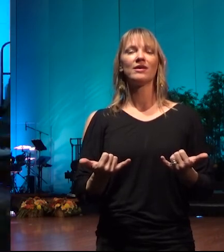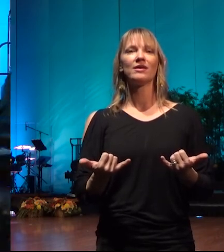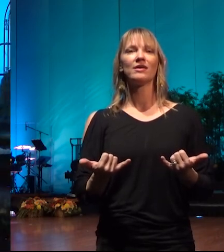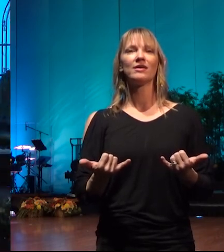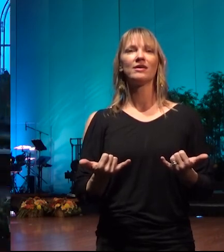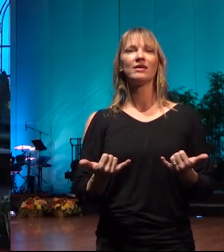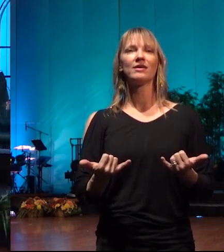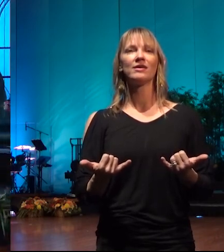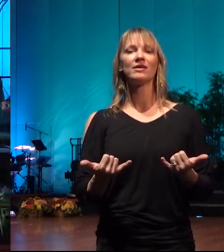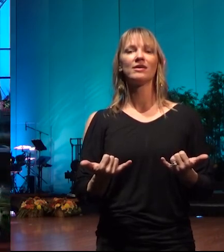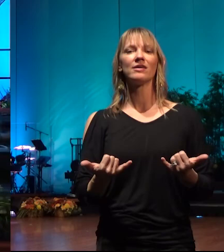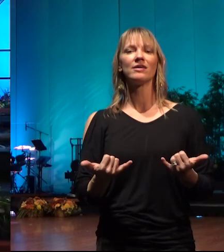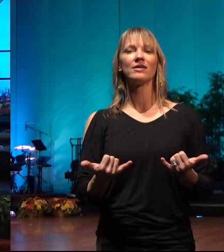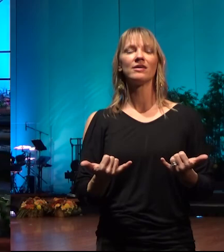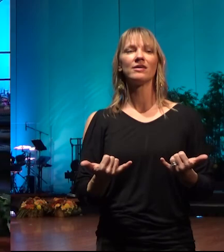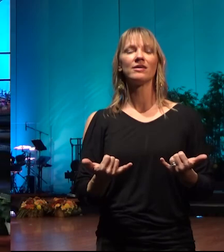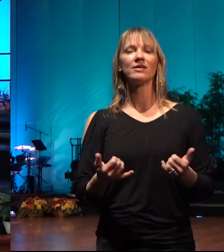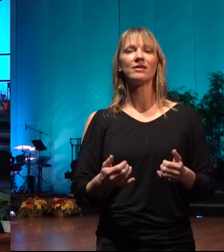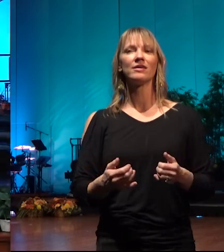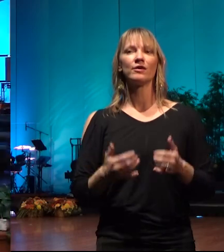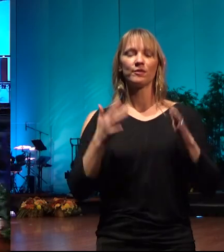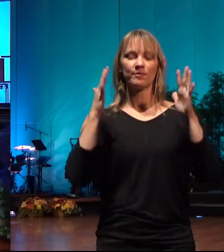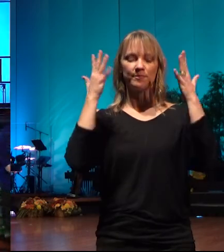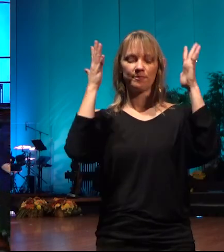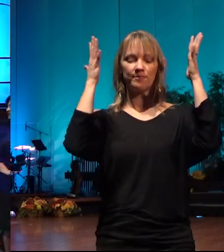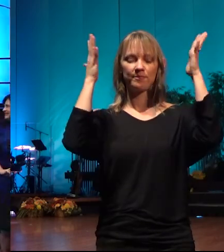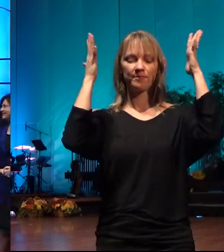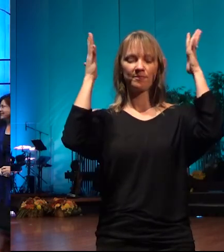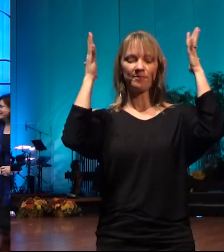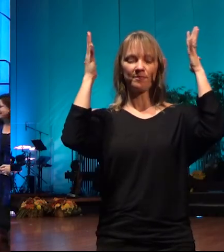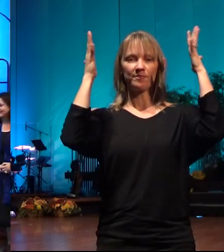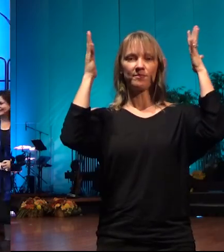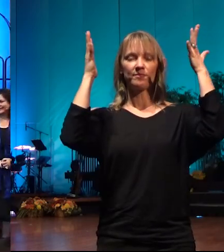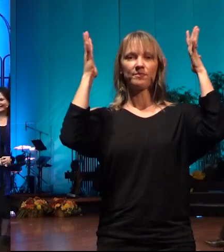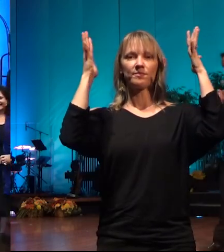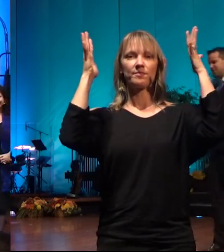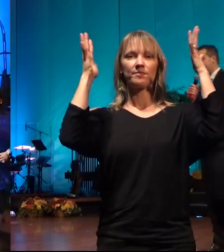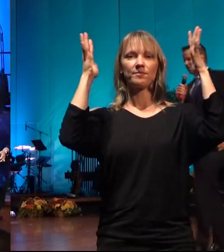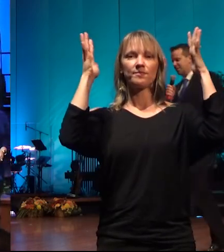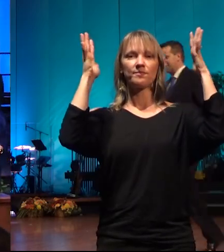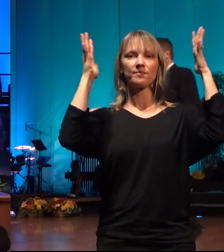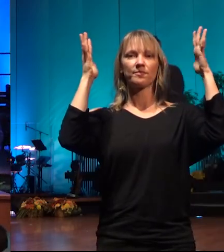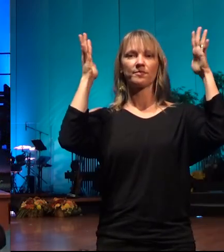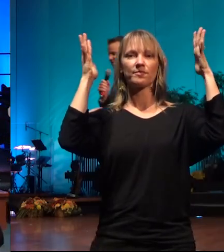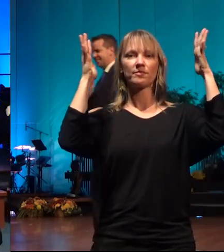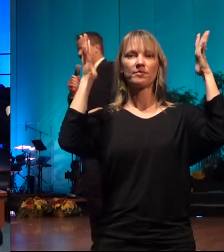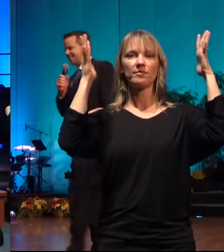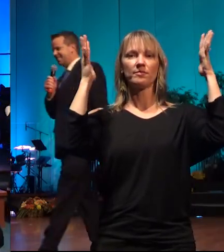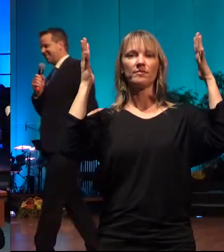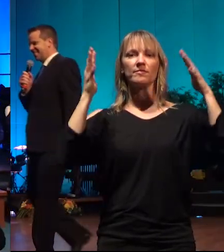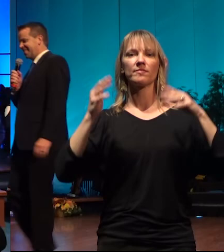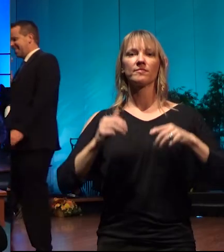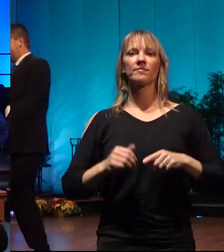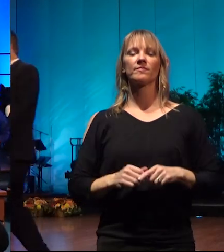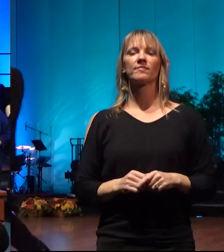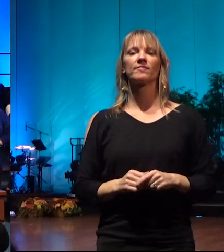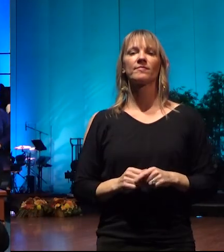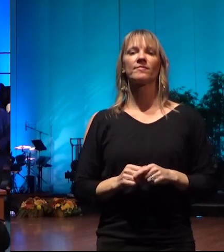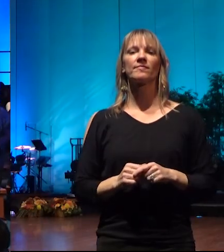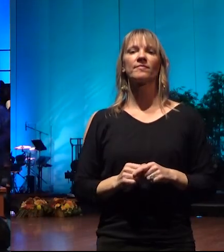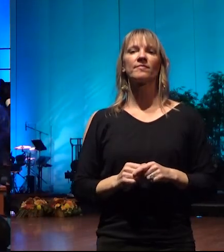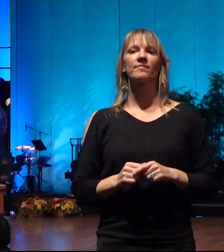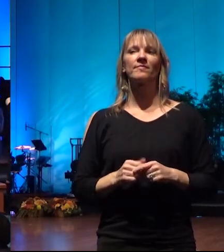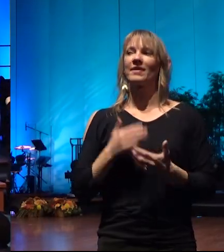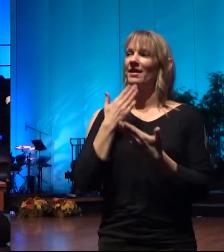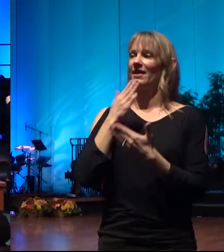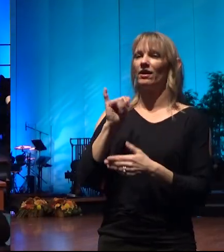Thank you, Jennifer Burnett. You're bringing it at all different levels today. Thank you very much. It's rare that we get to do this. Let's hear this for hear it for Michelle Medrano